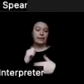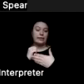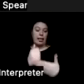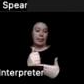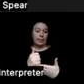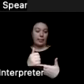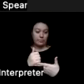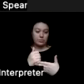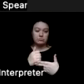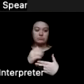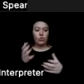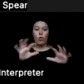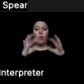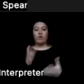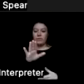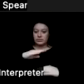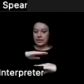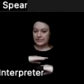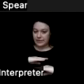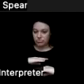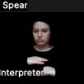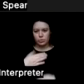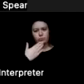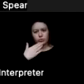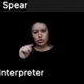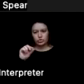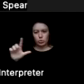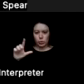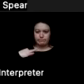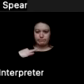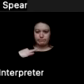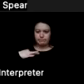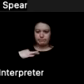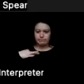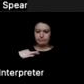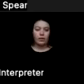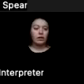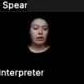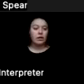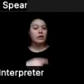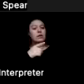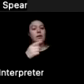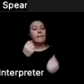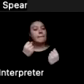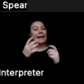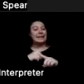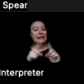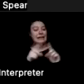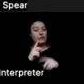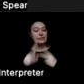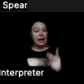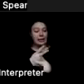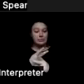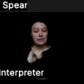part of your toolkit. And there are many different IDPs out there,